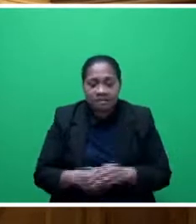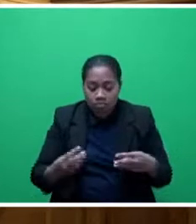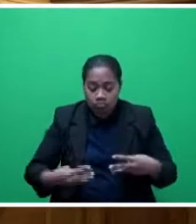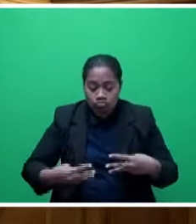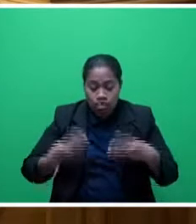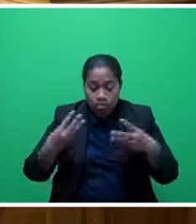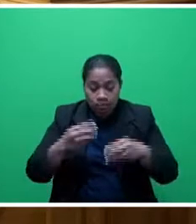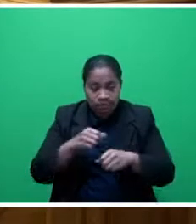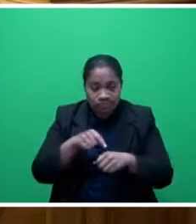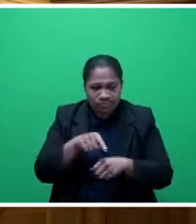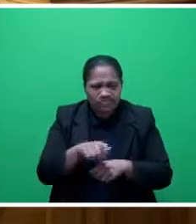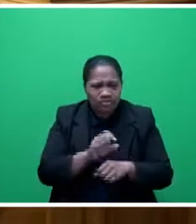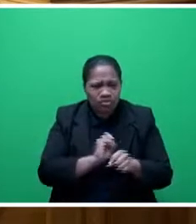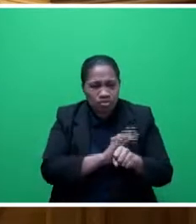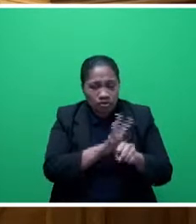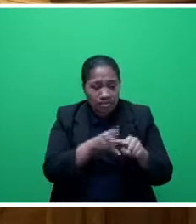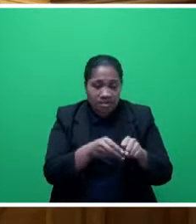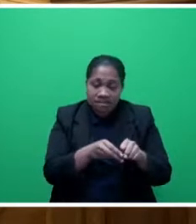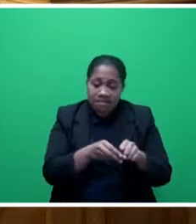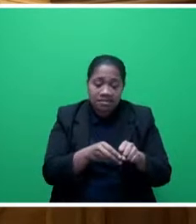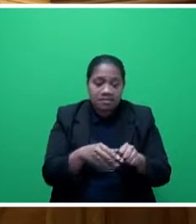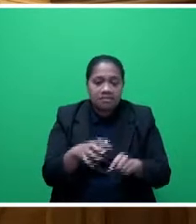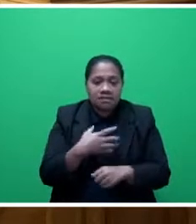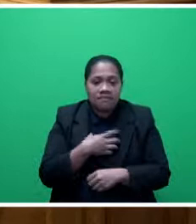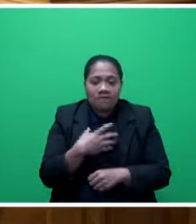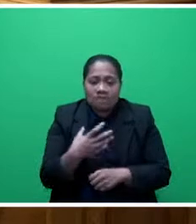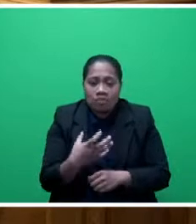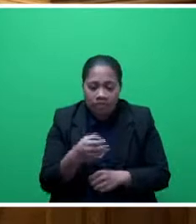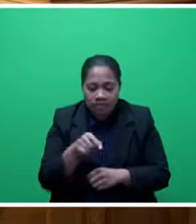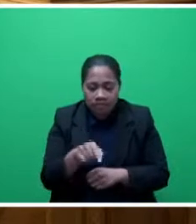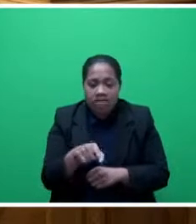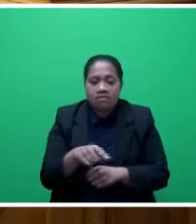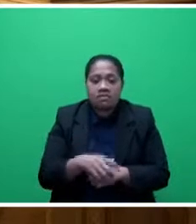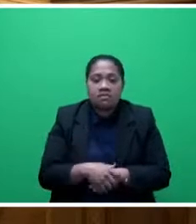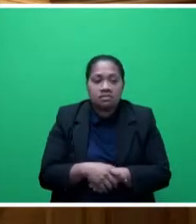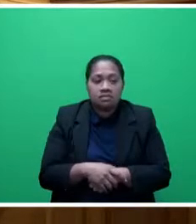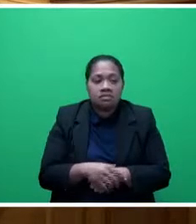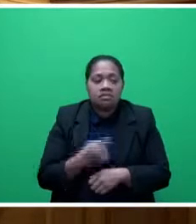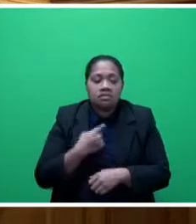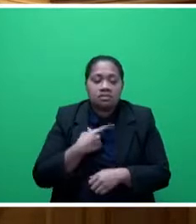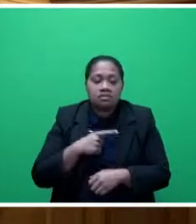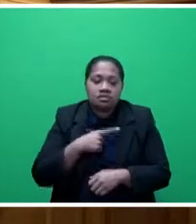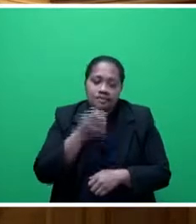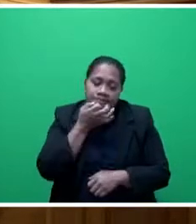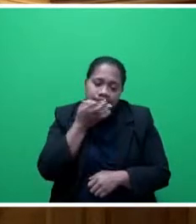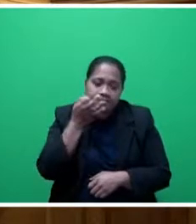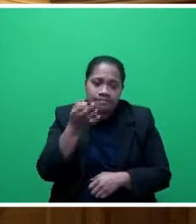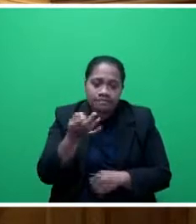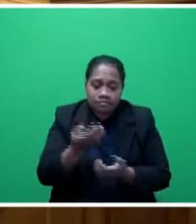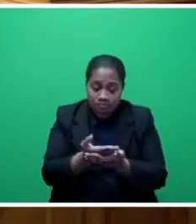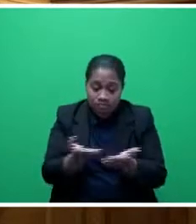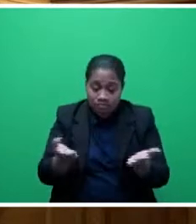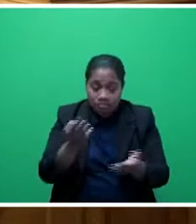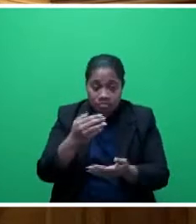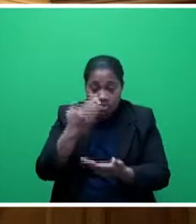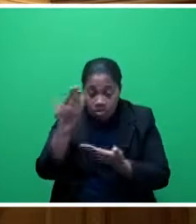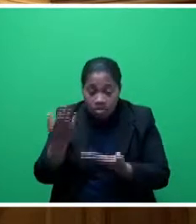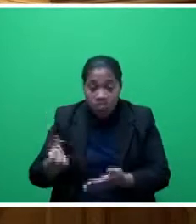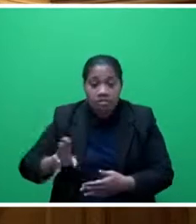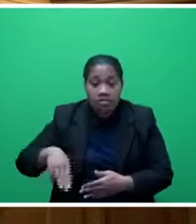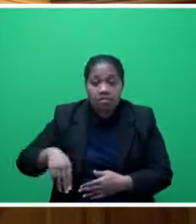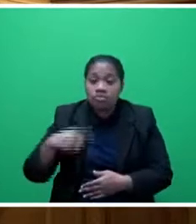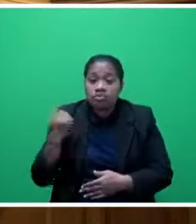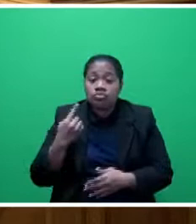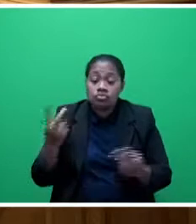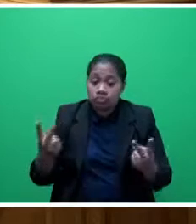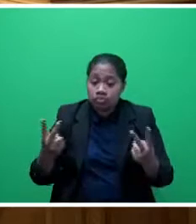COVID-19 is far from over. Therefore, I urge all honourable members and all those watching